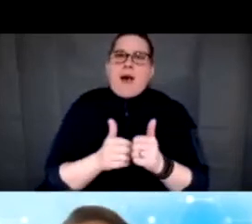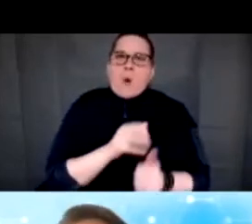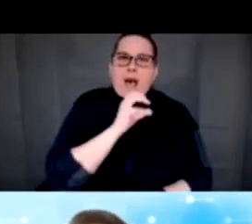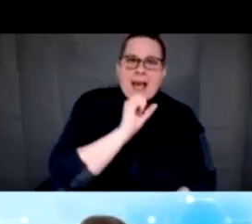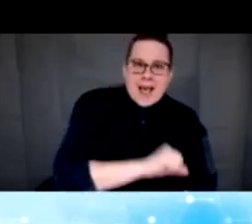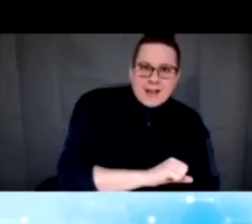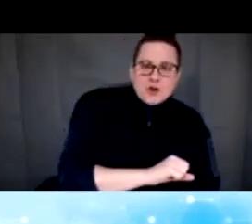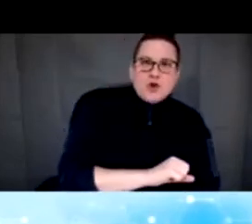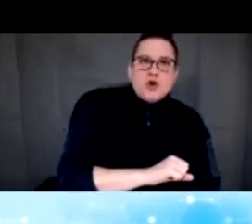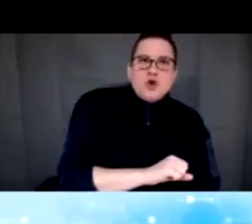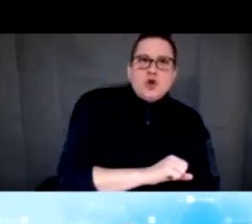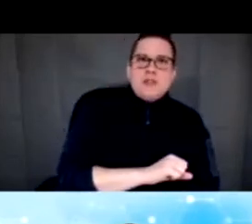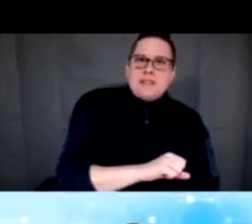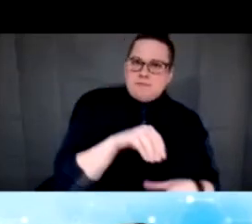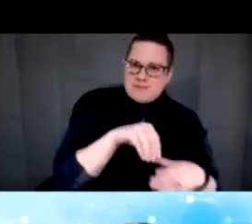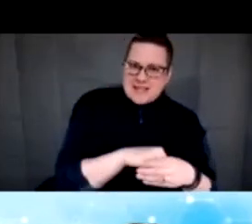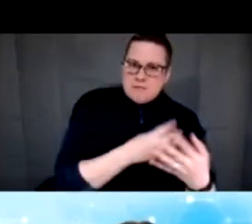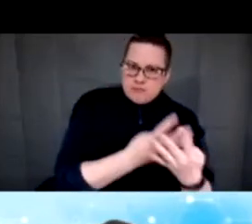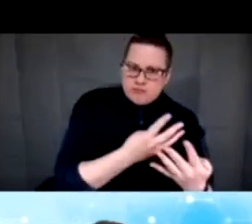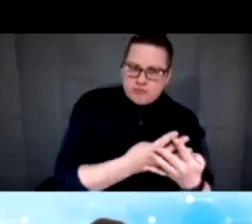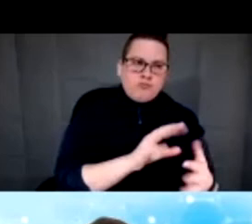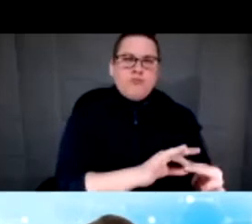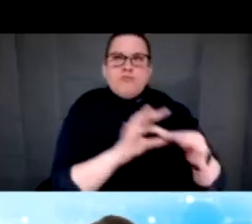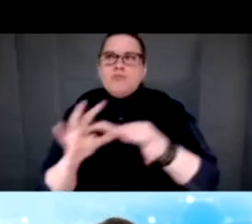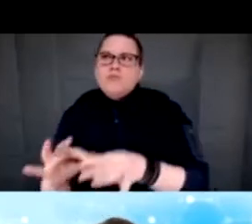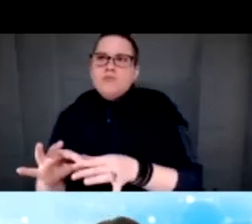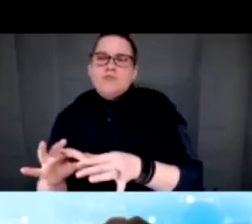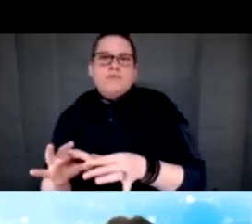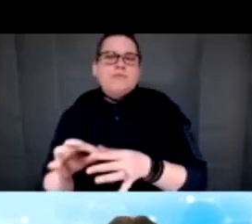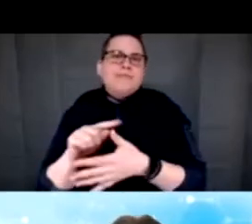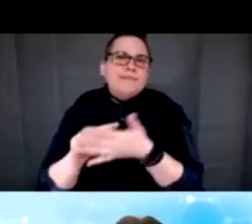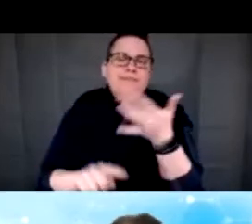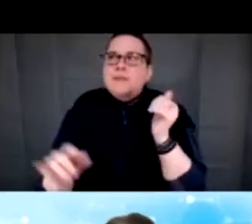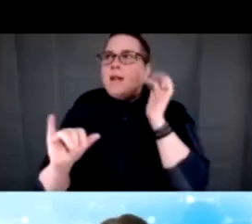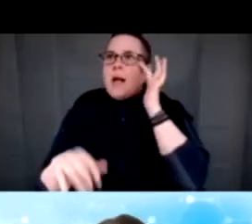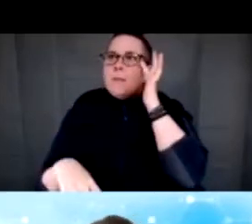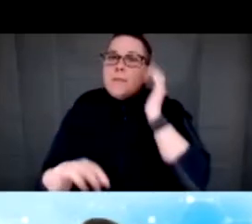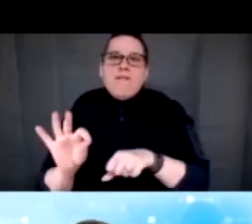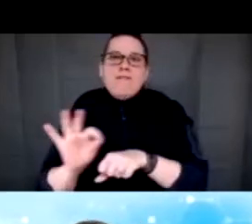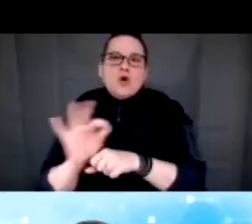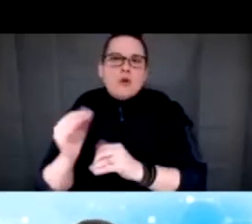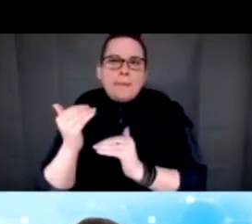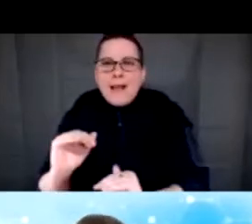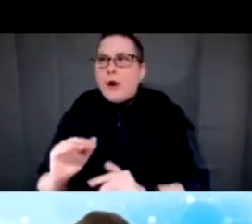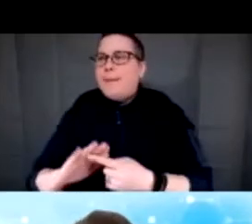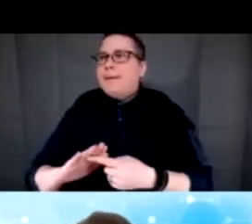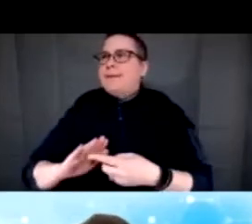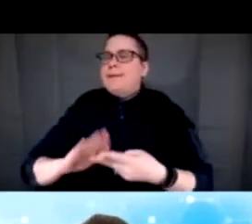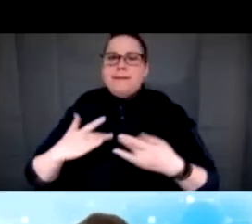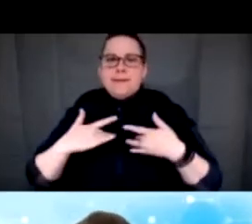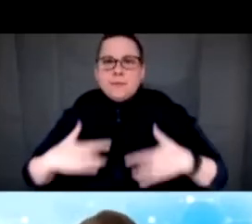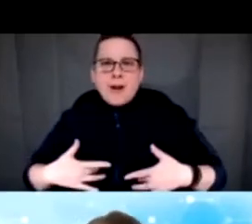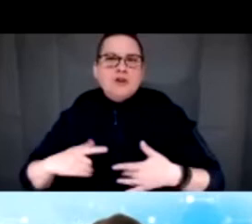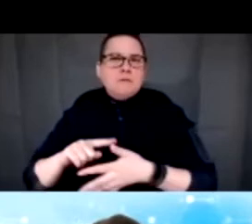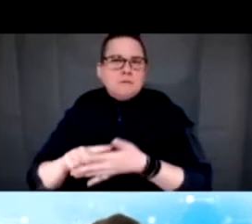aging in that particular context and factors like functional impairment, depression, other